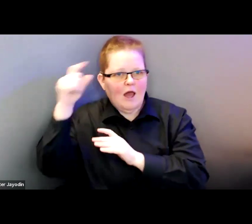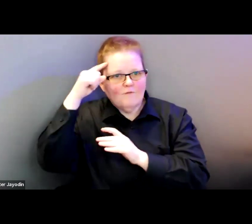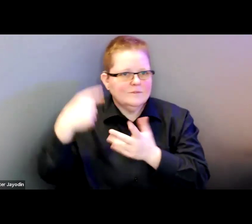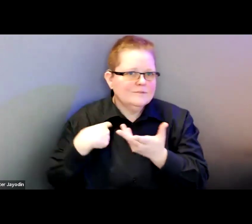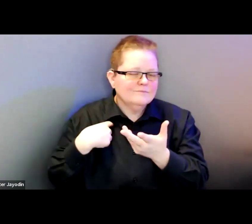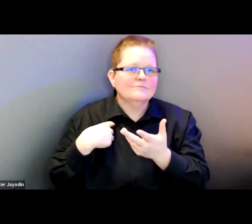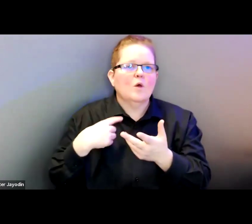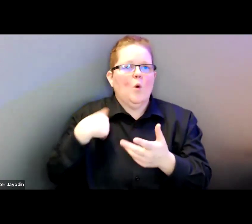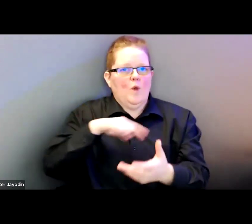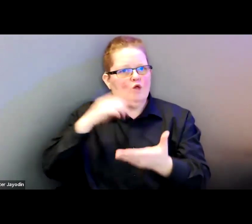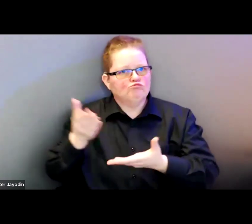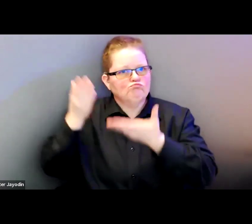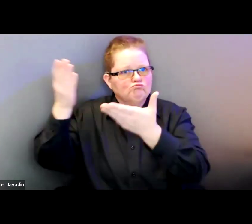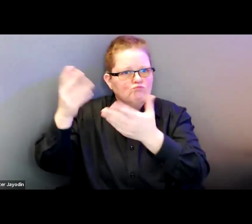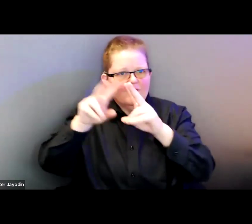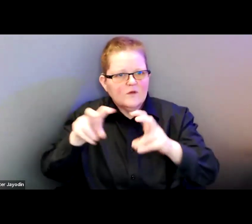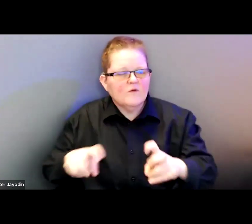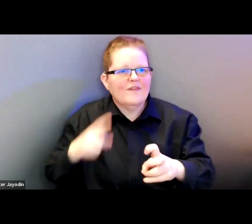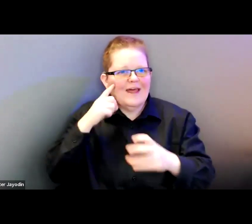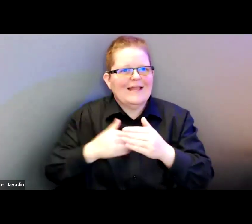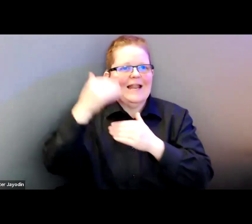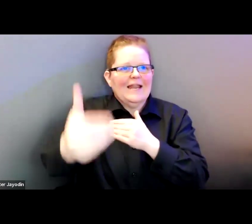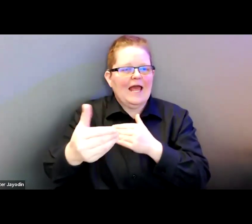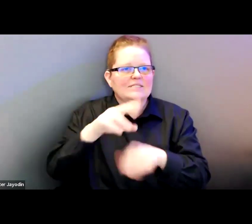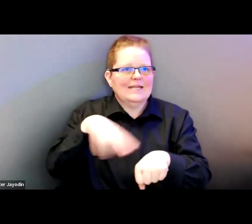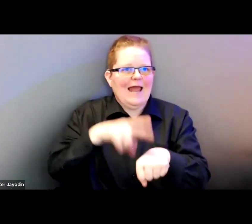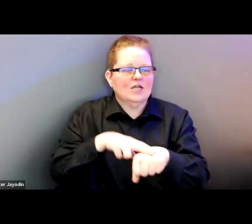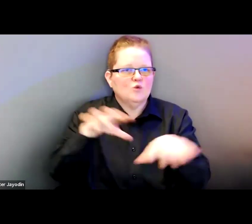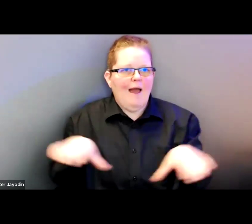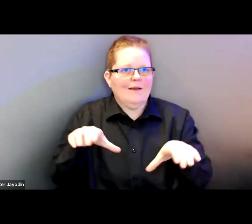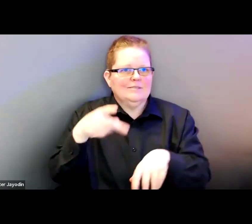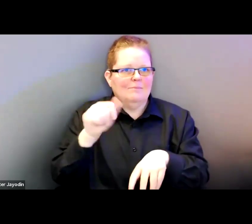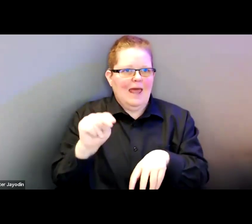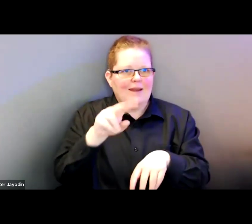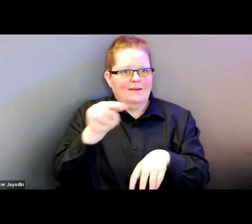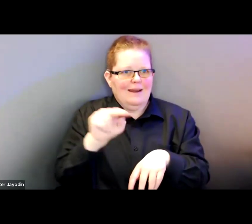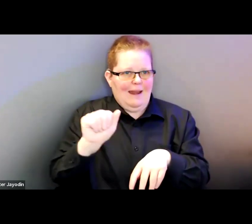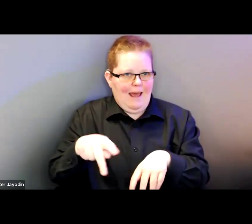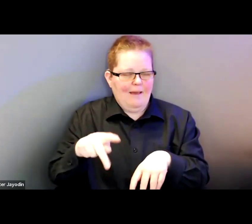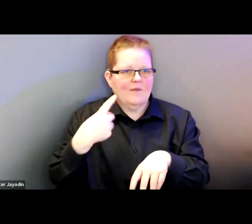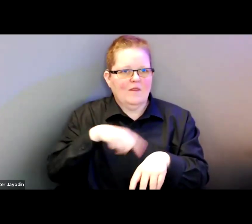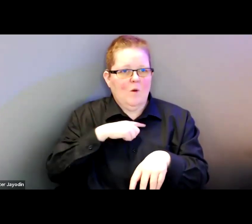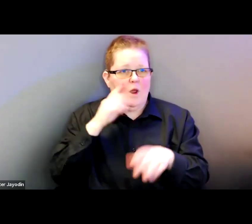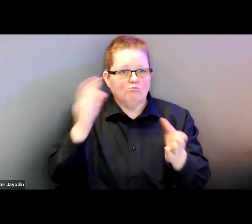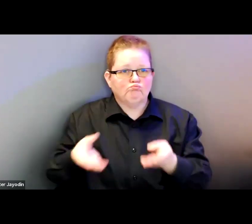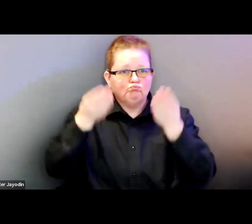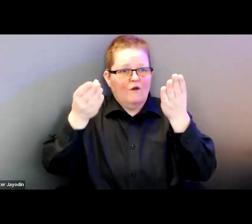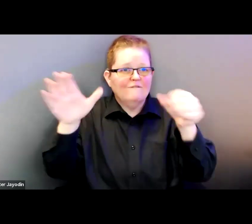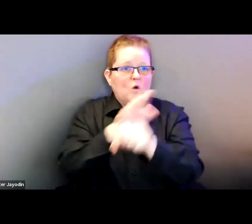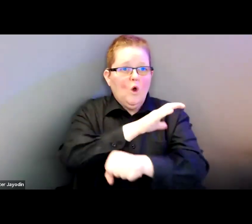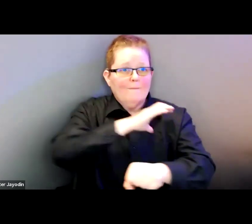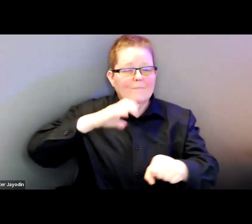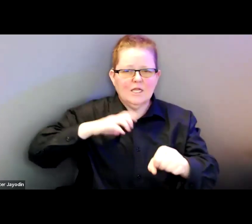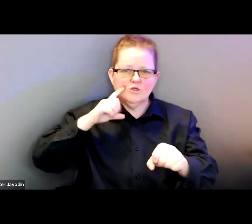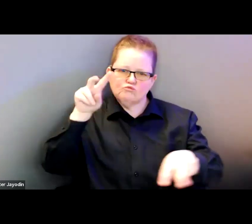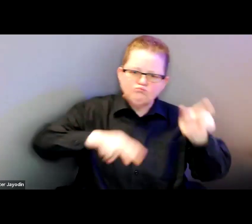recommendations that we think should be included in the next National Action Plan. And we tee those up for the full committee for consideration. And we